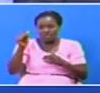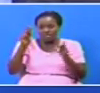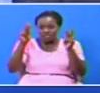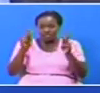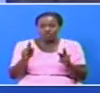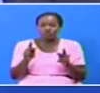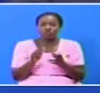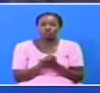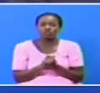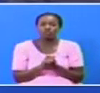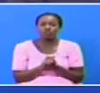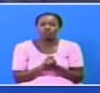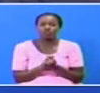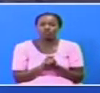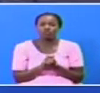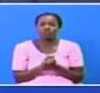hiyo.